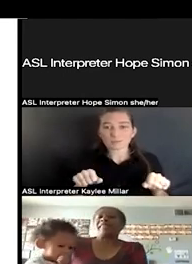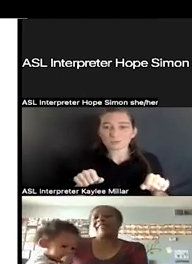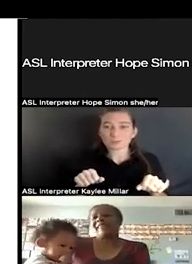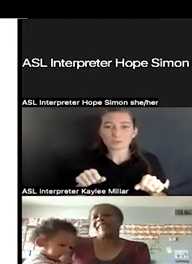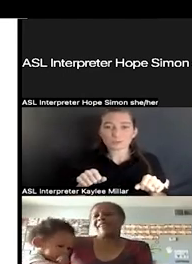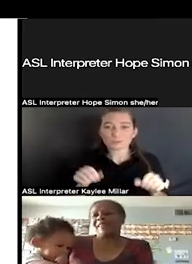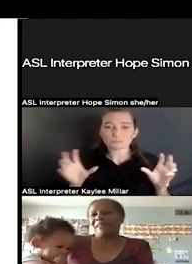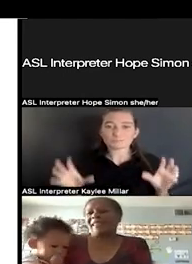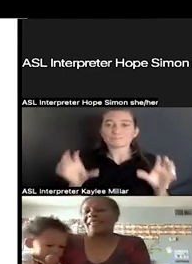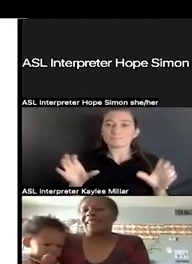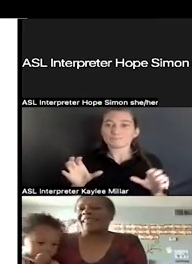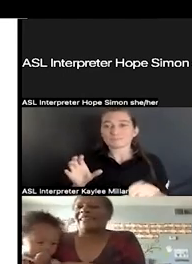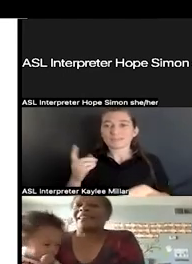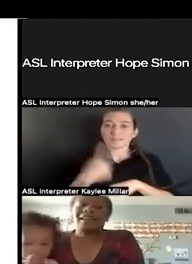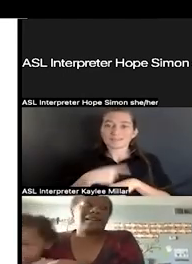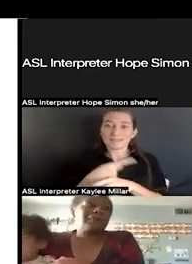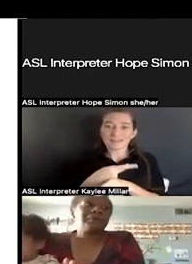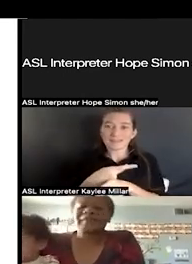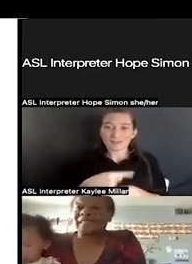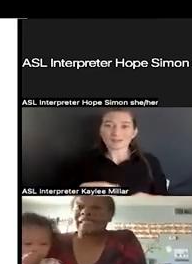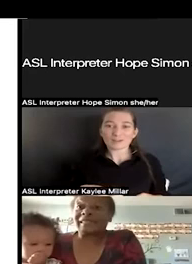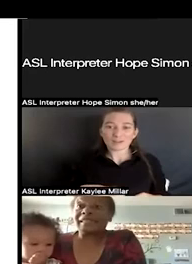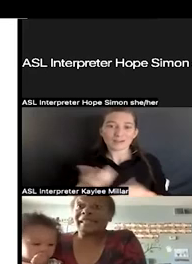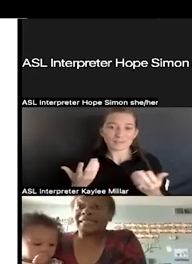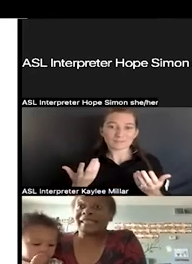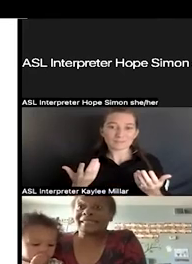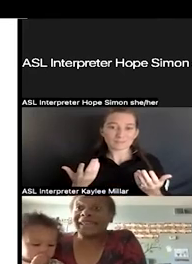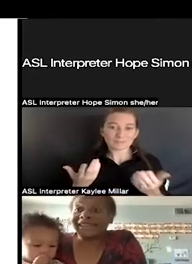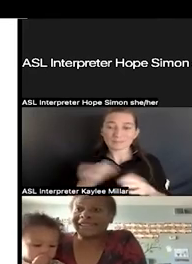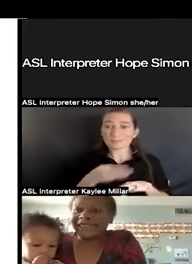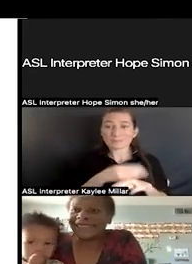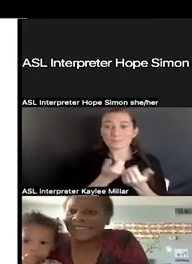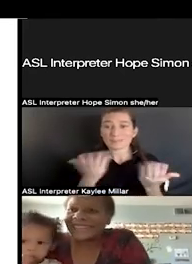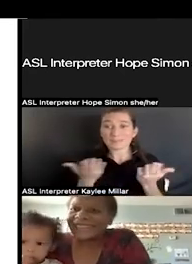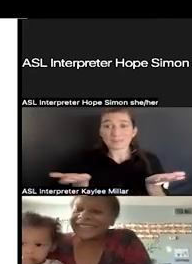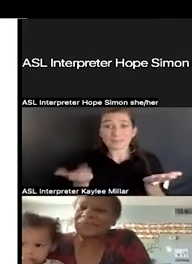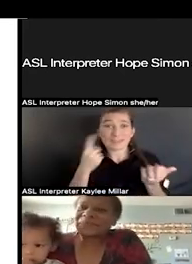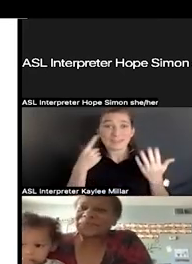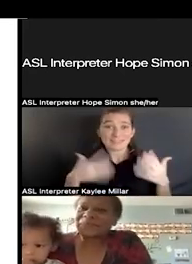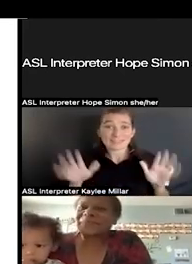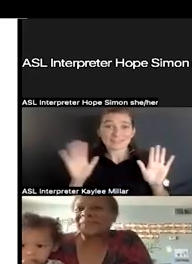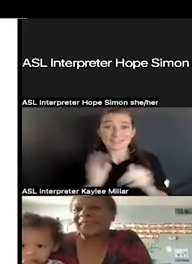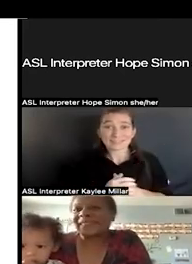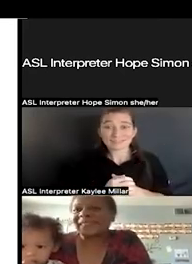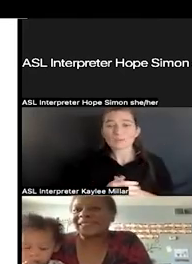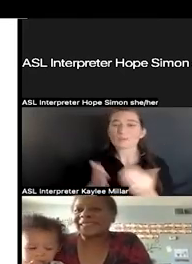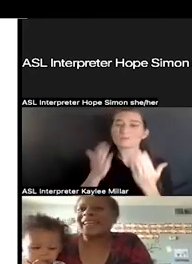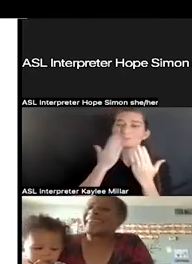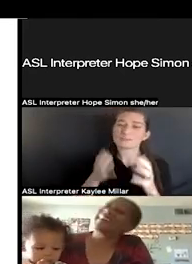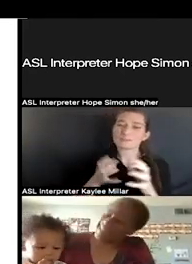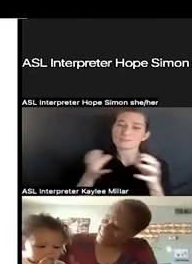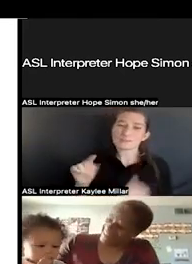we need in here. And I think thank you so much. And thank you for your guest appearances here.